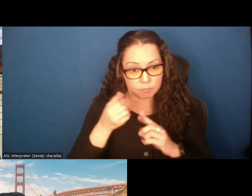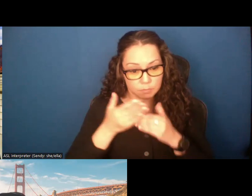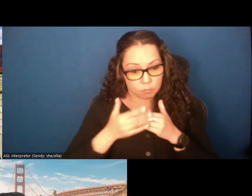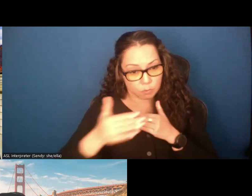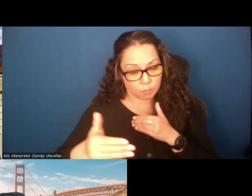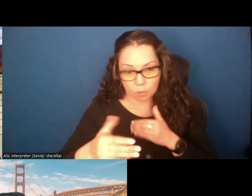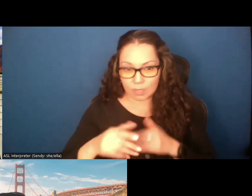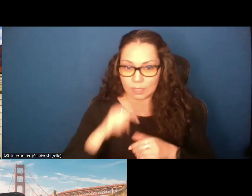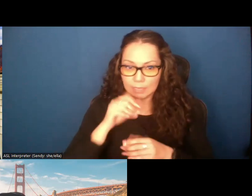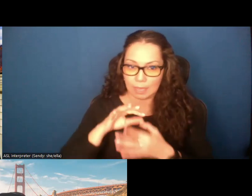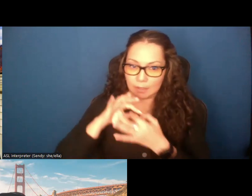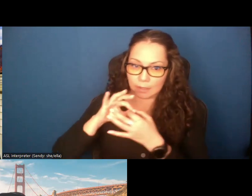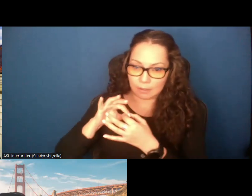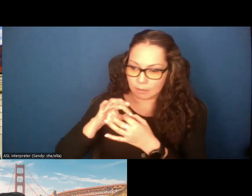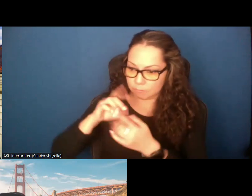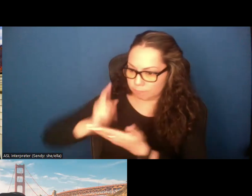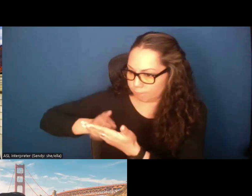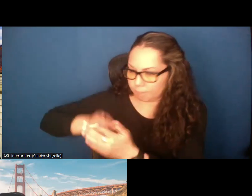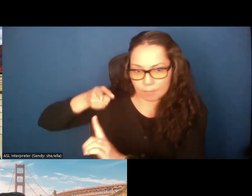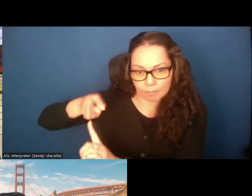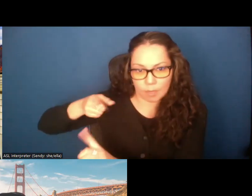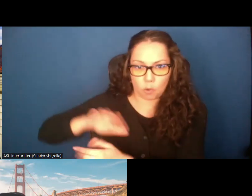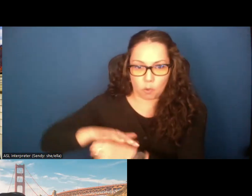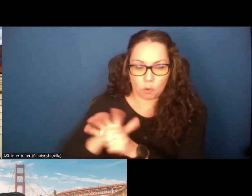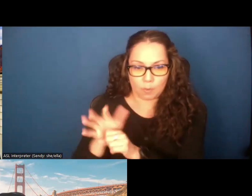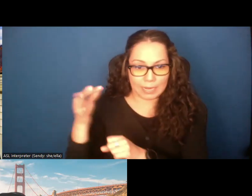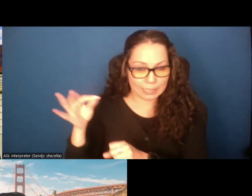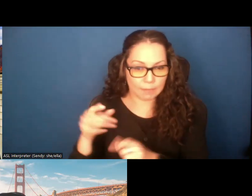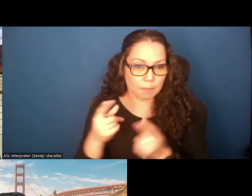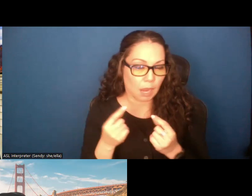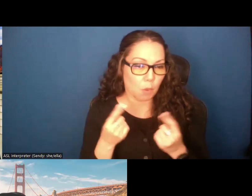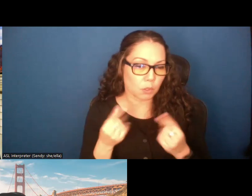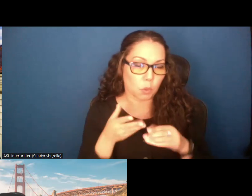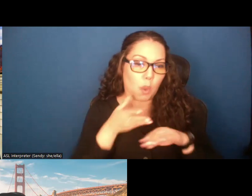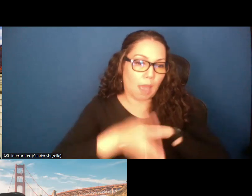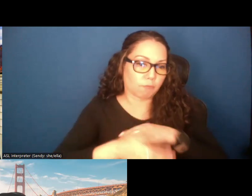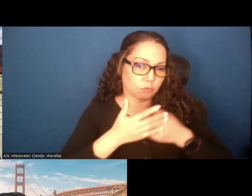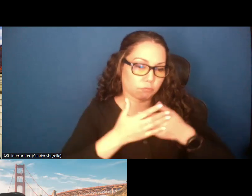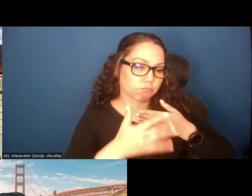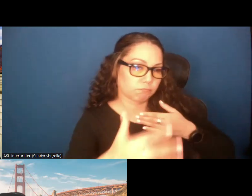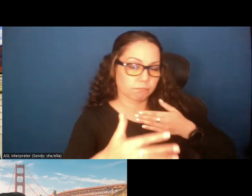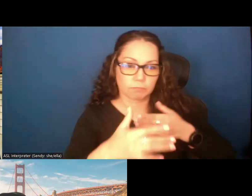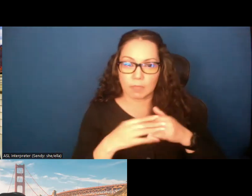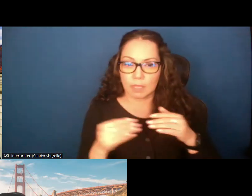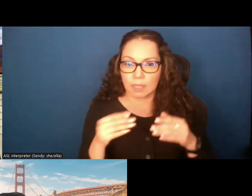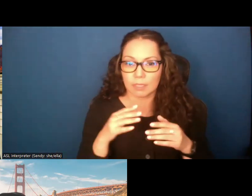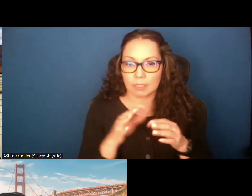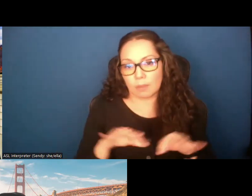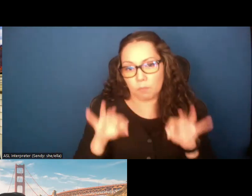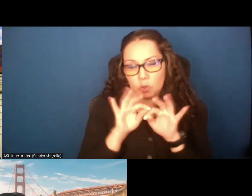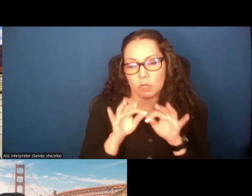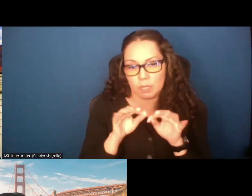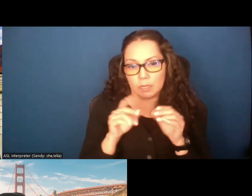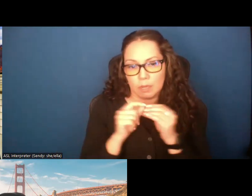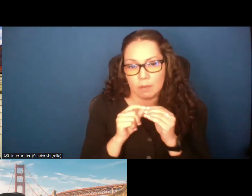and so appreciate definitely your comments, Jaylene. That's a helpful context, an important note around the balance concept we'll talk